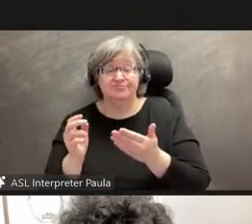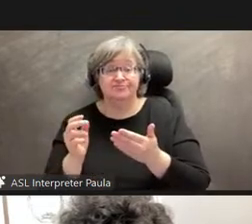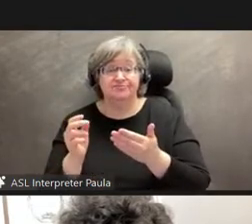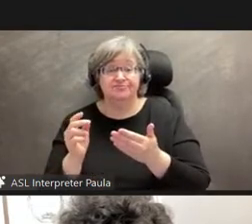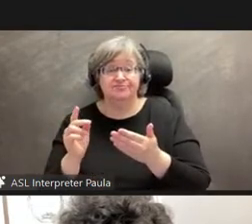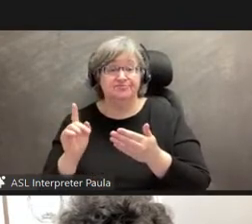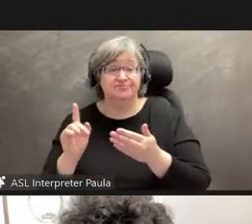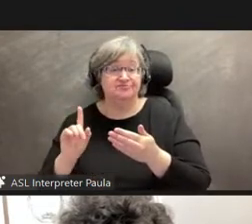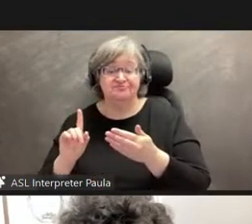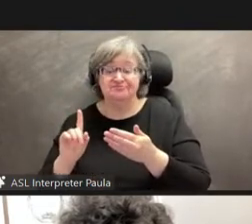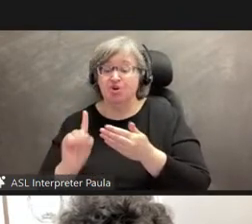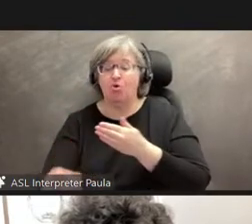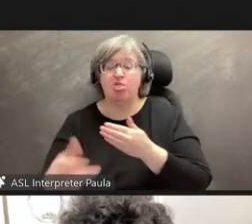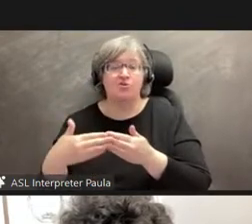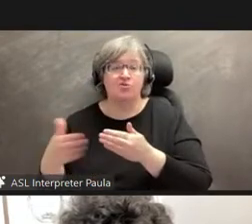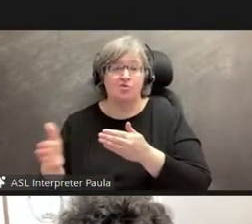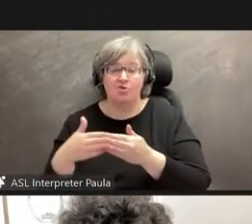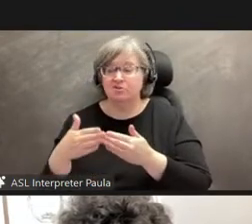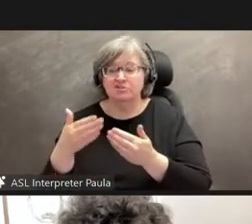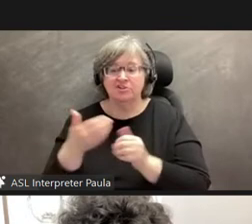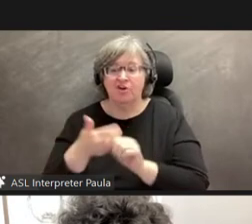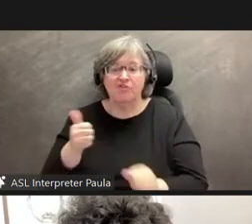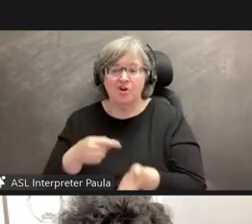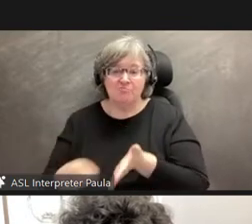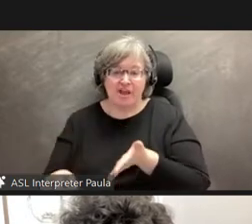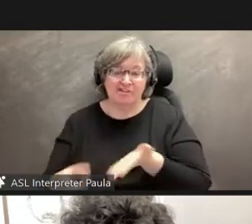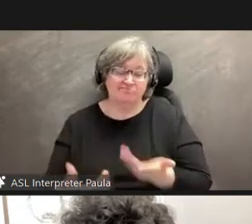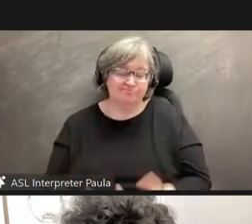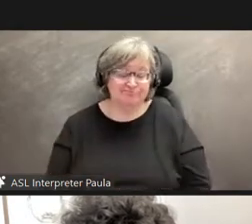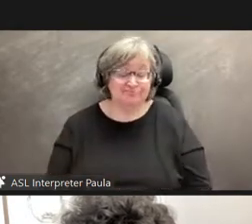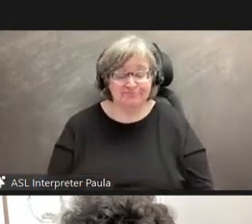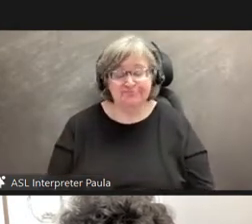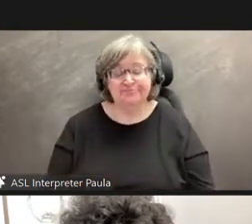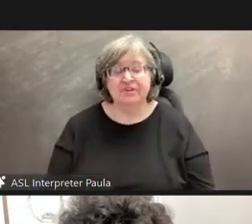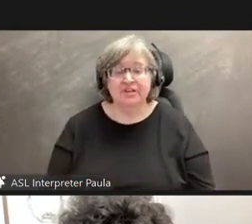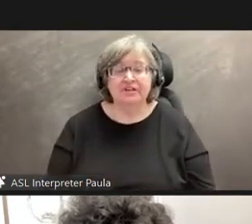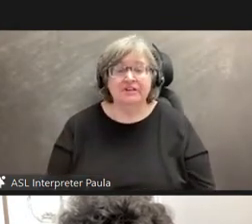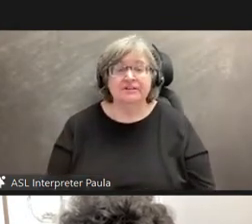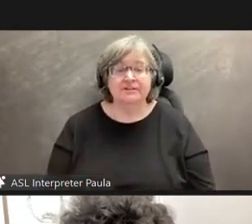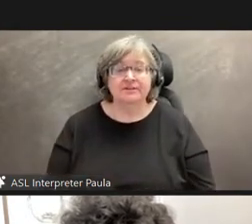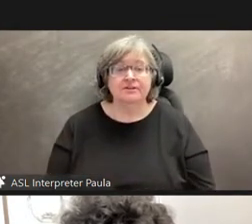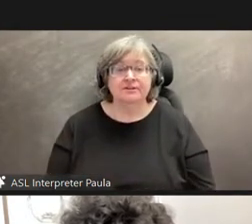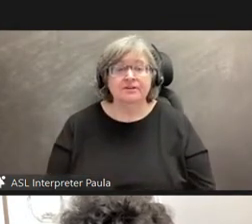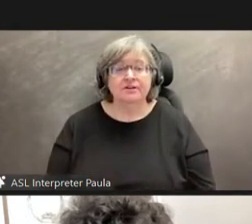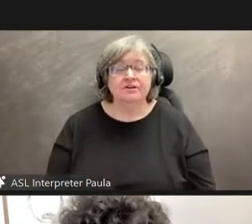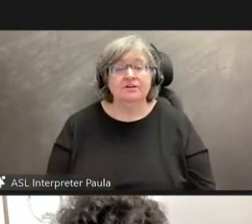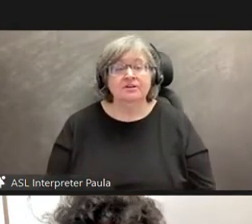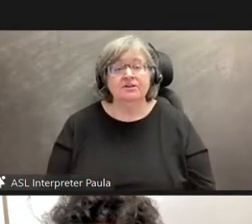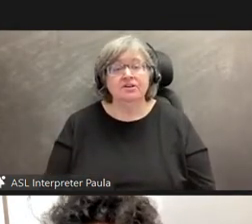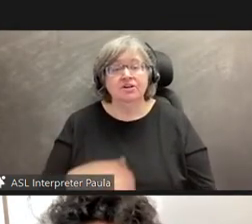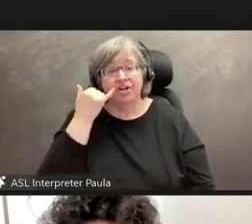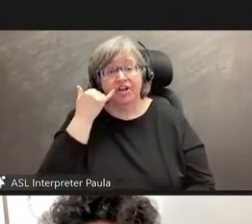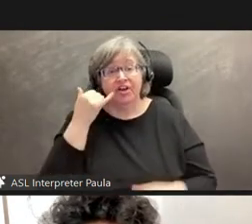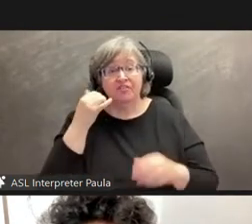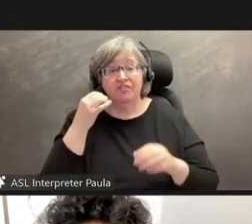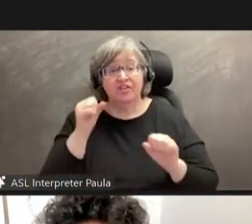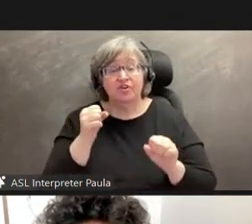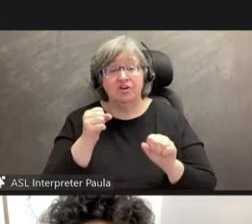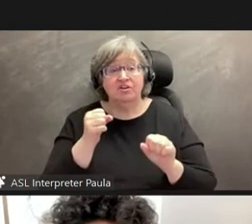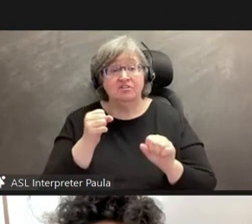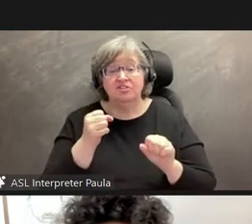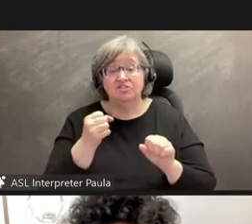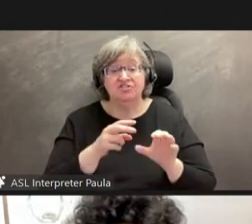basically fare evade onto the system. So. That's a couple things. If we feel if we can keep them off the system to begin